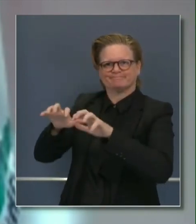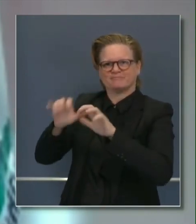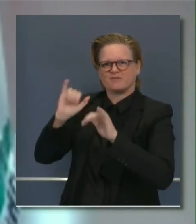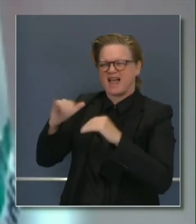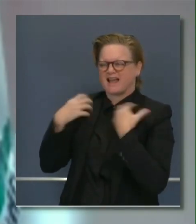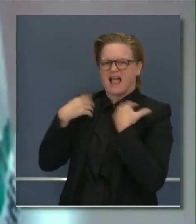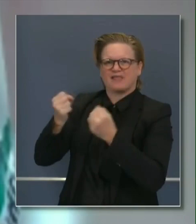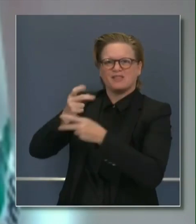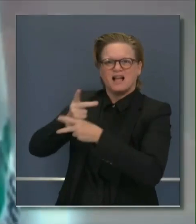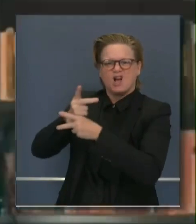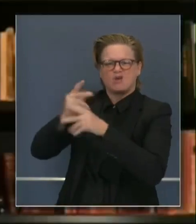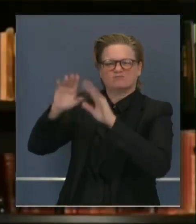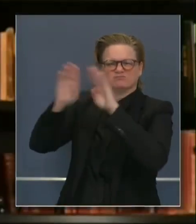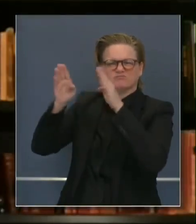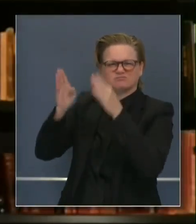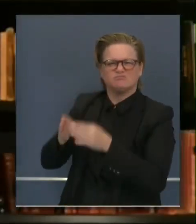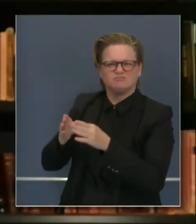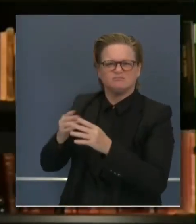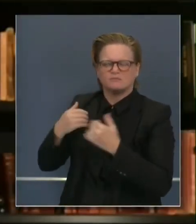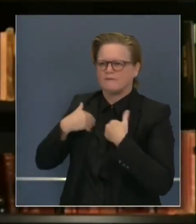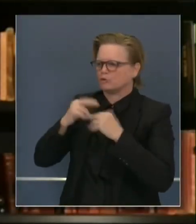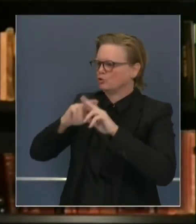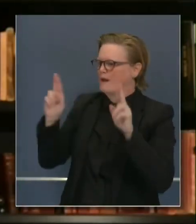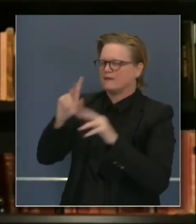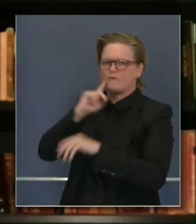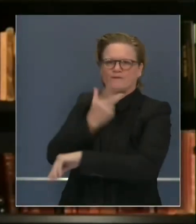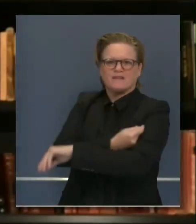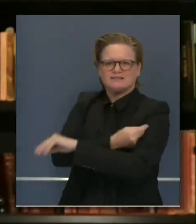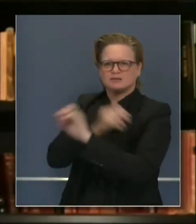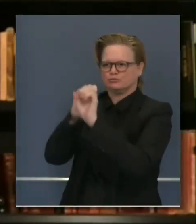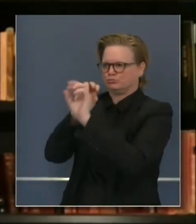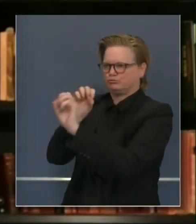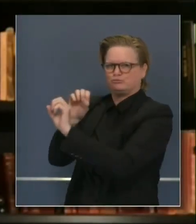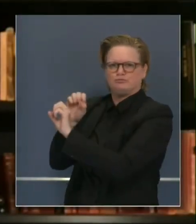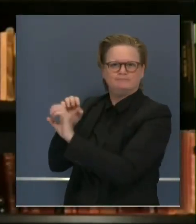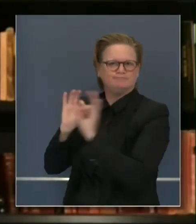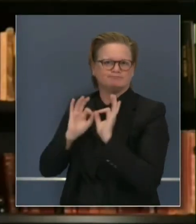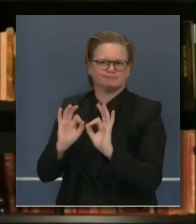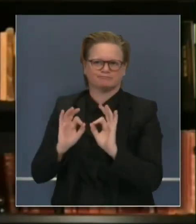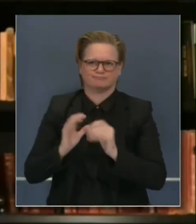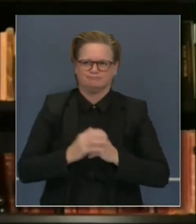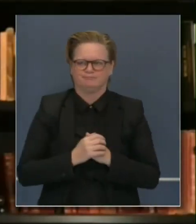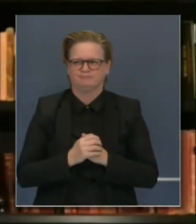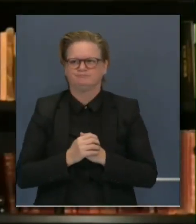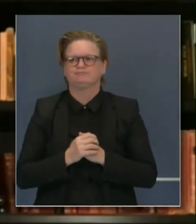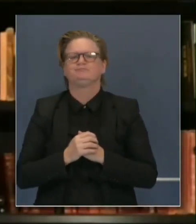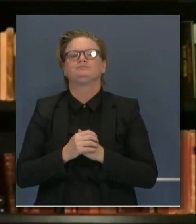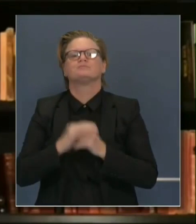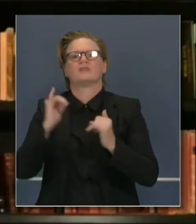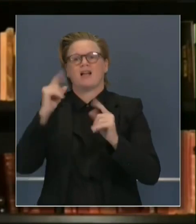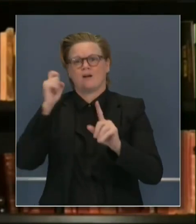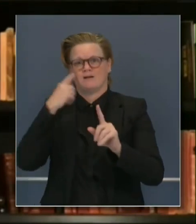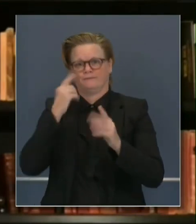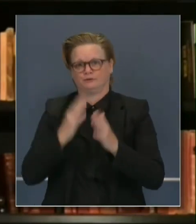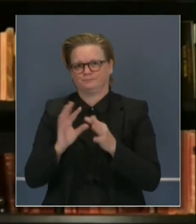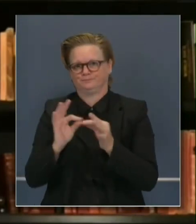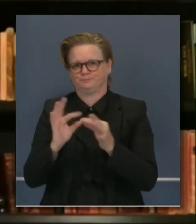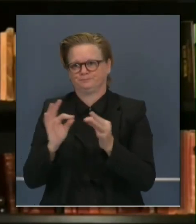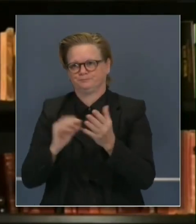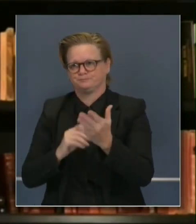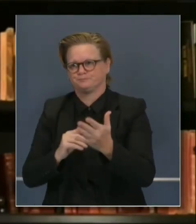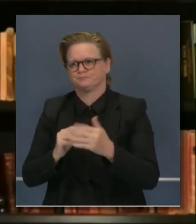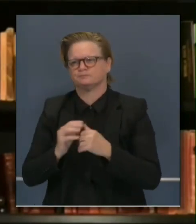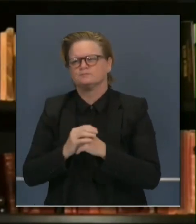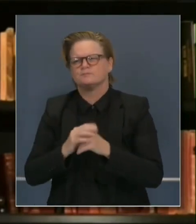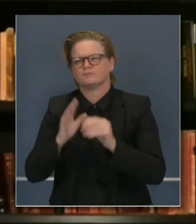vaccine. And I remind you, David, in two points. One is, you may recall the days where there was a lot of